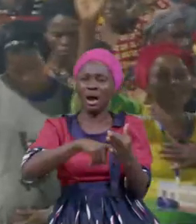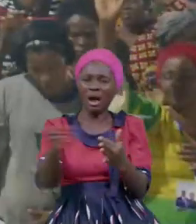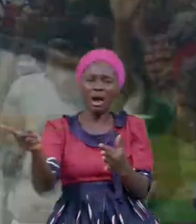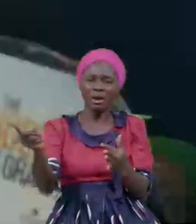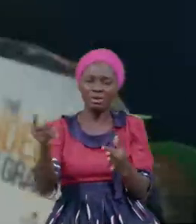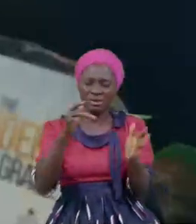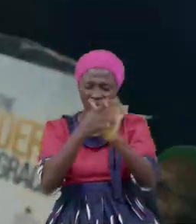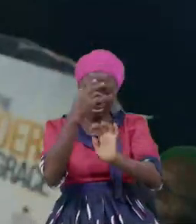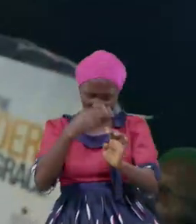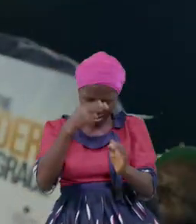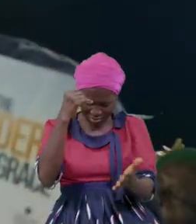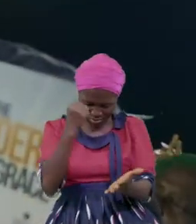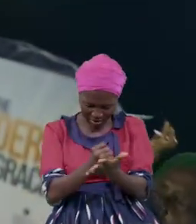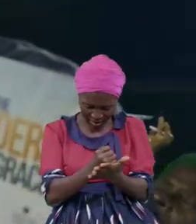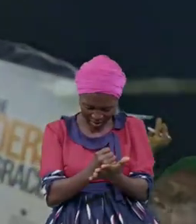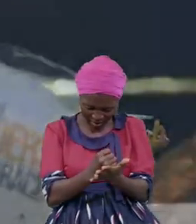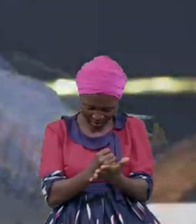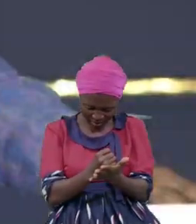Jesus' name.